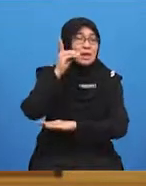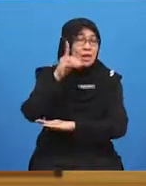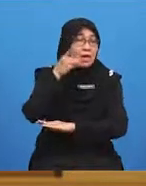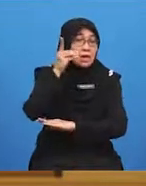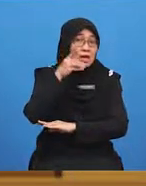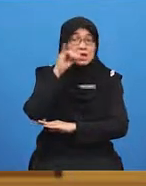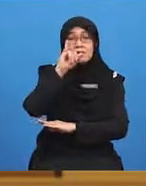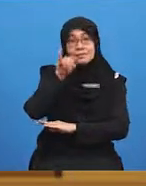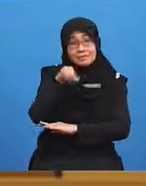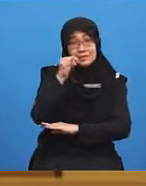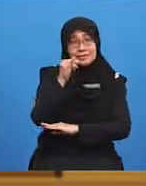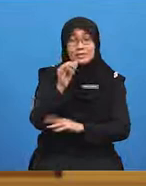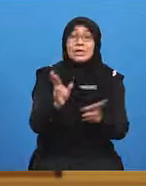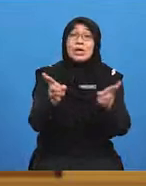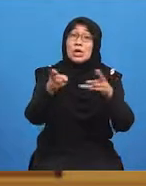Dining room.